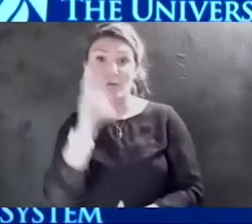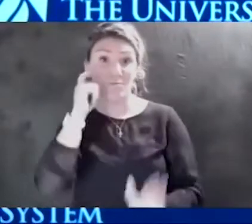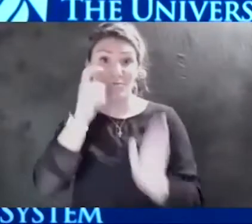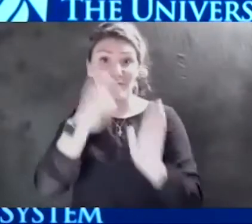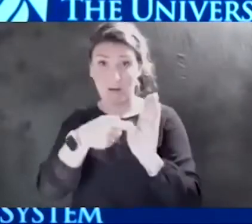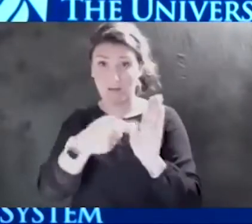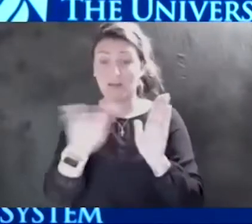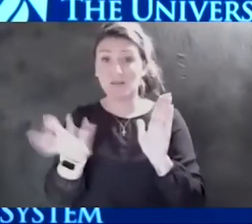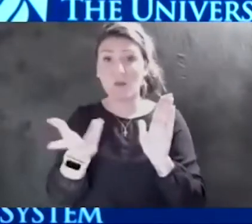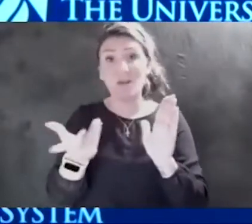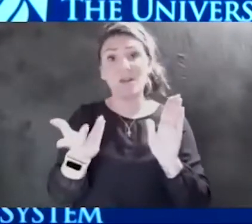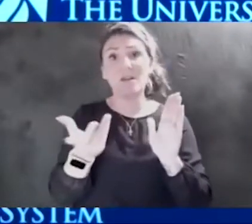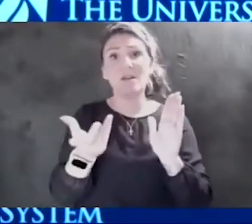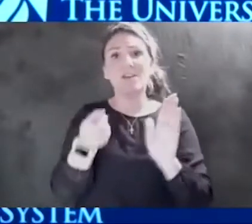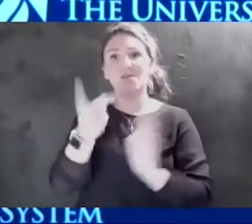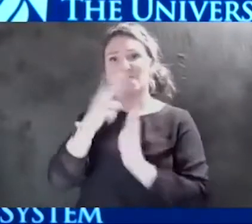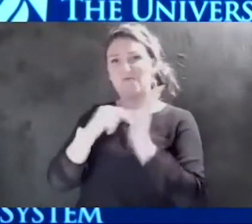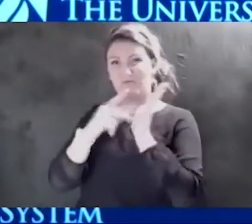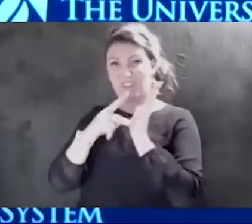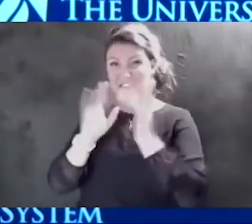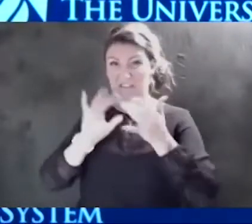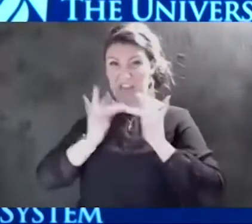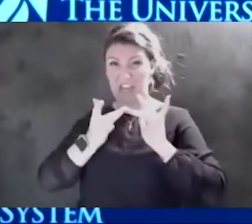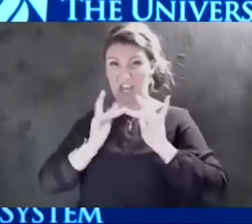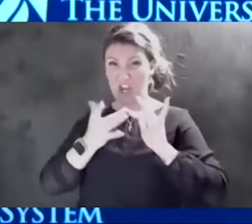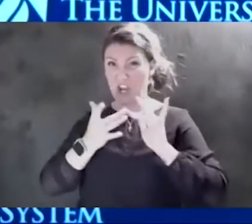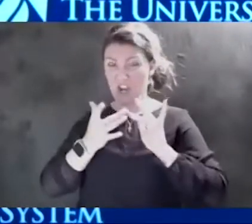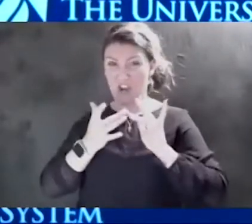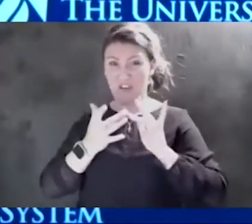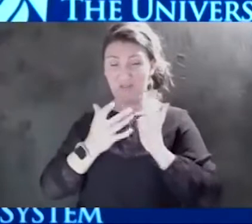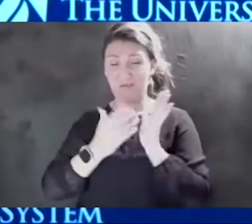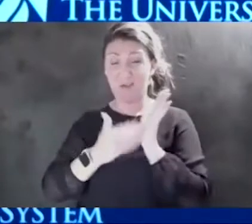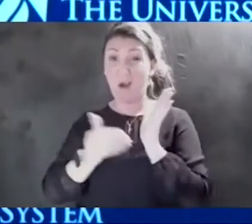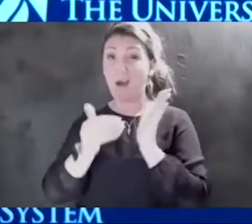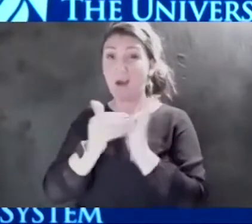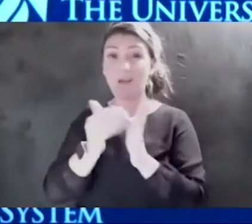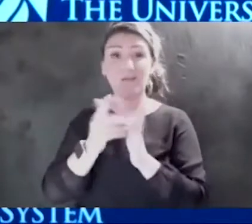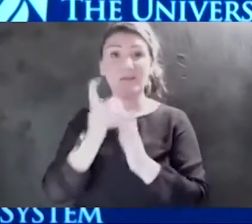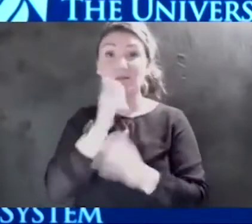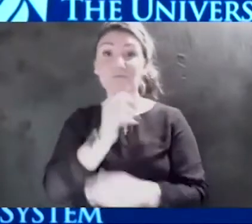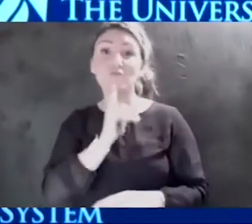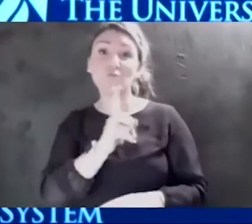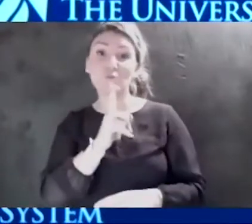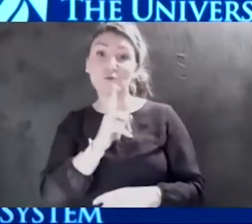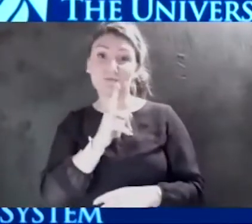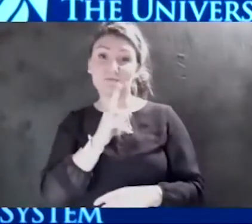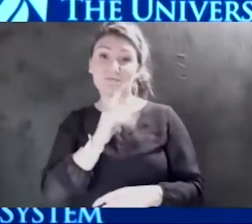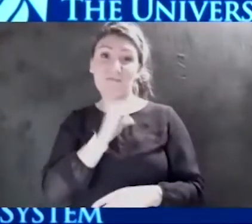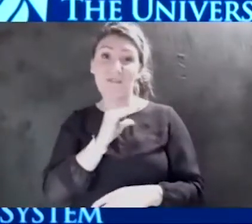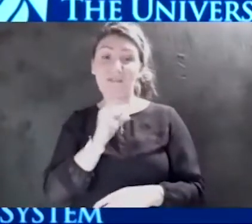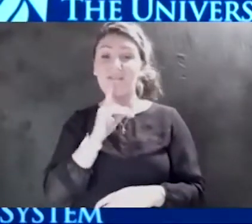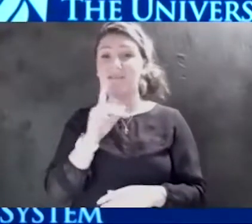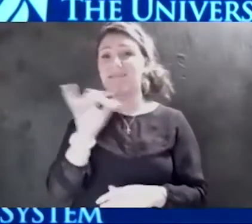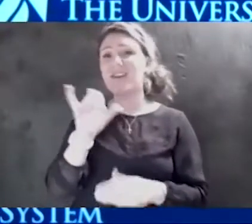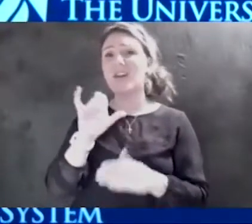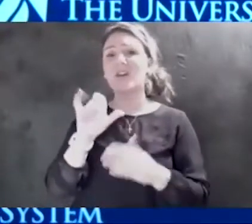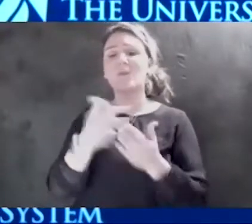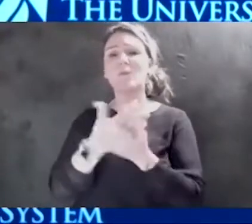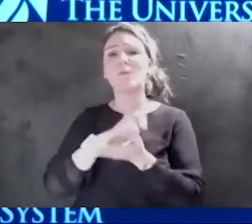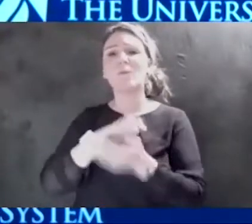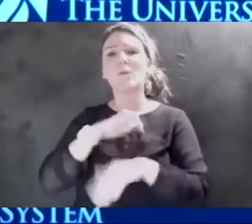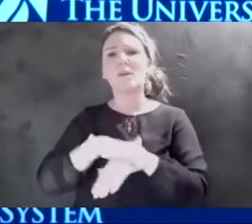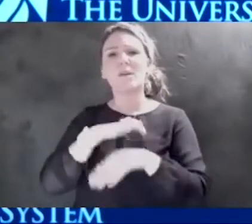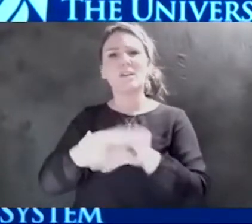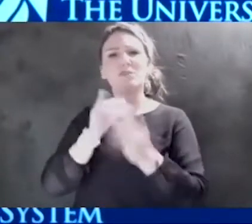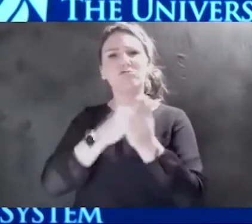which you read on the internet is frequently just not true. That things like the New England Journal of Medicine, things like this